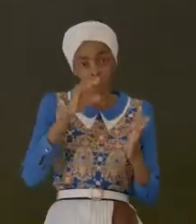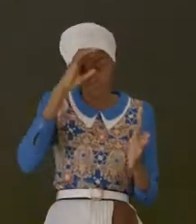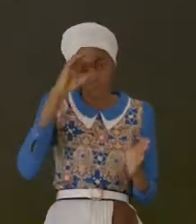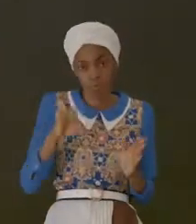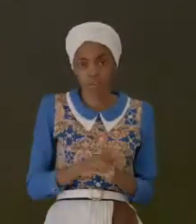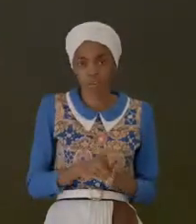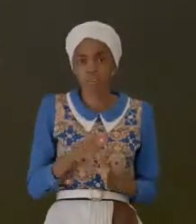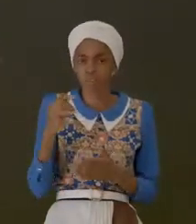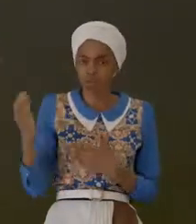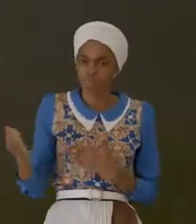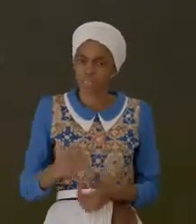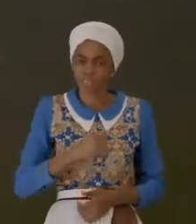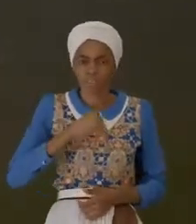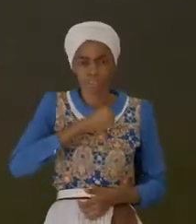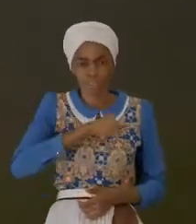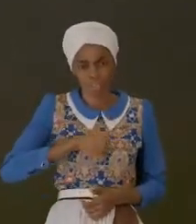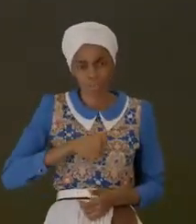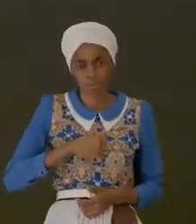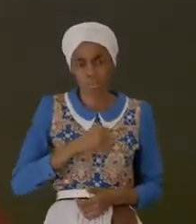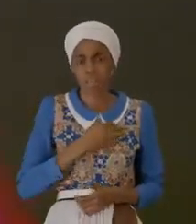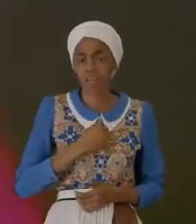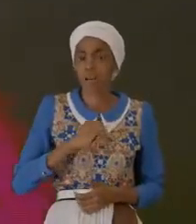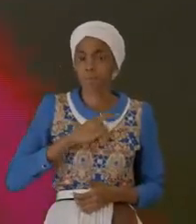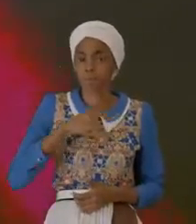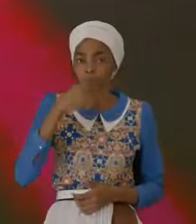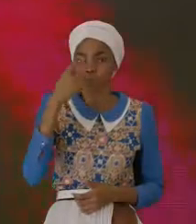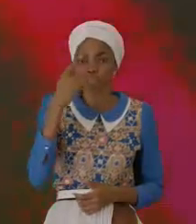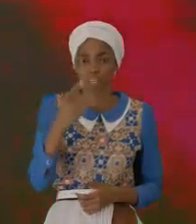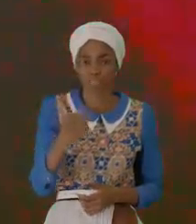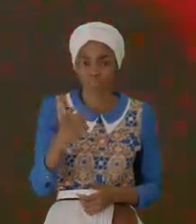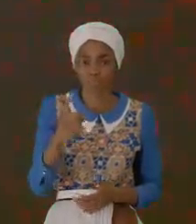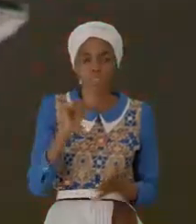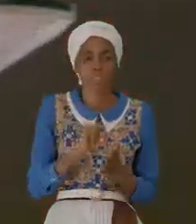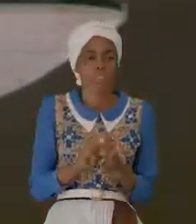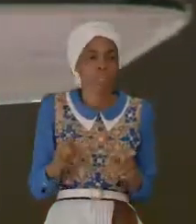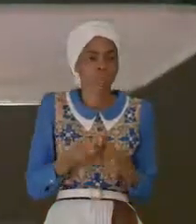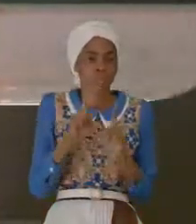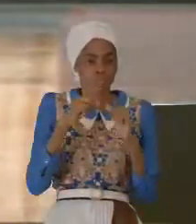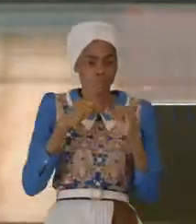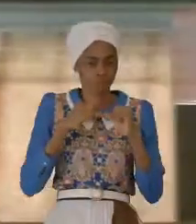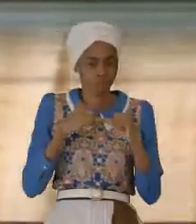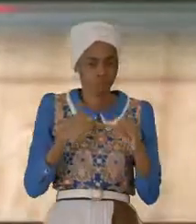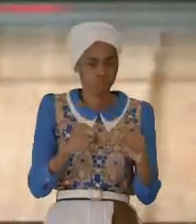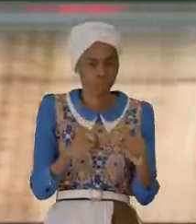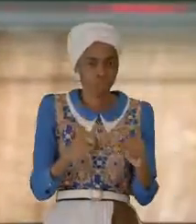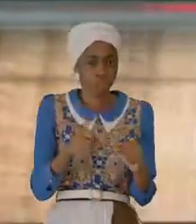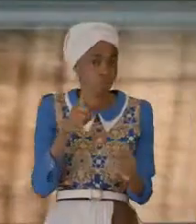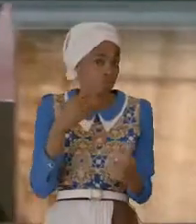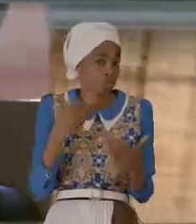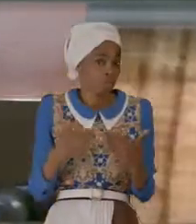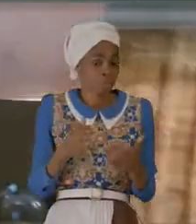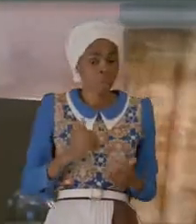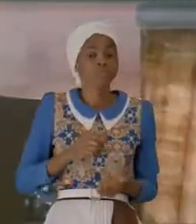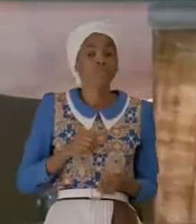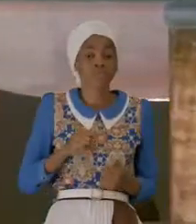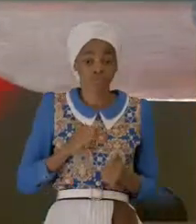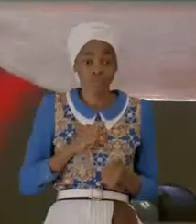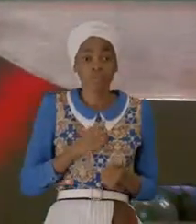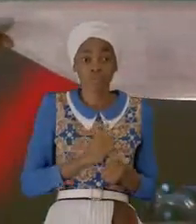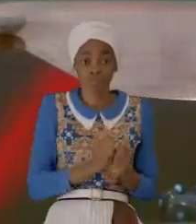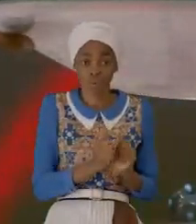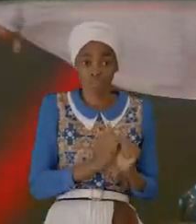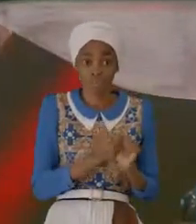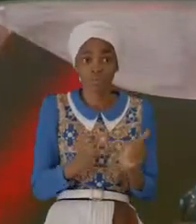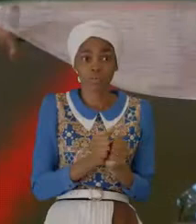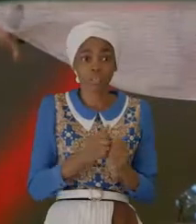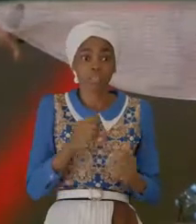circumcision and I tell you that as you continue you might still be running with the same